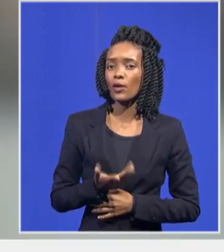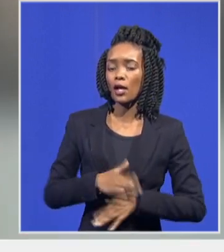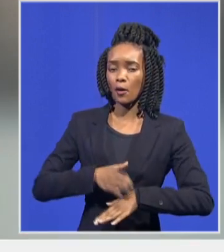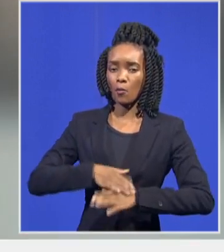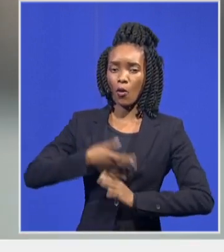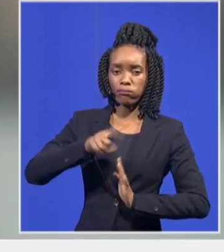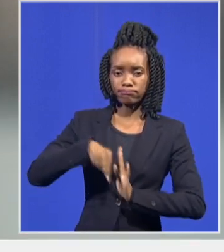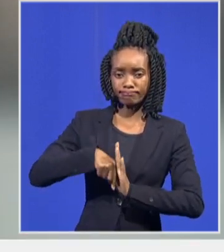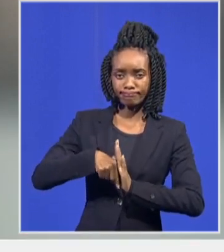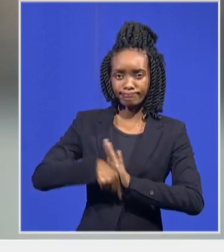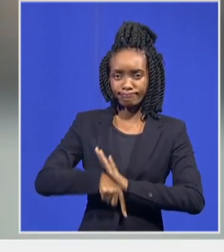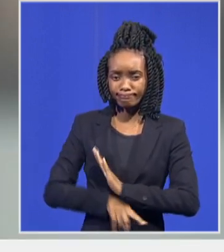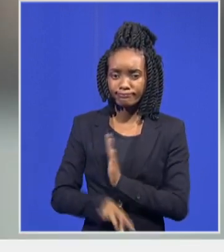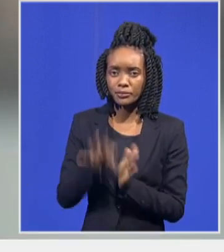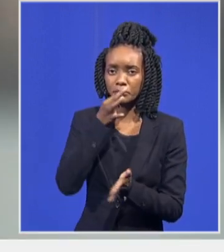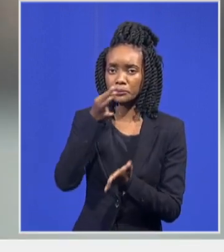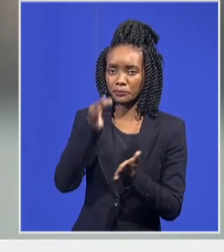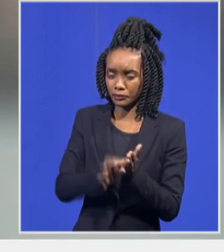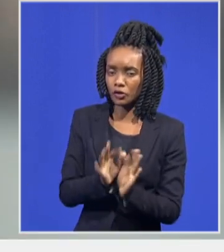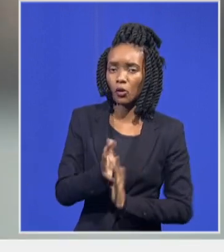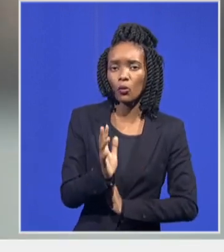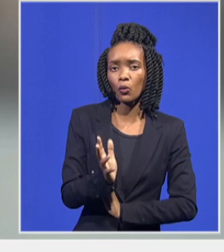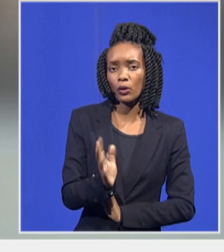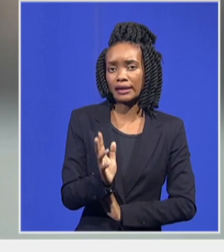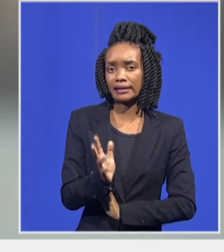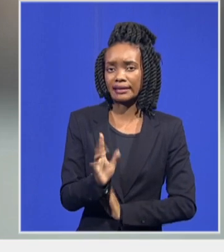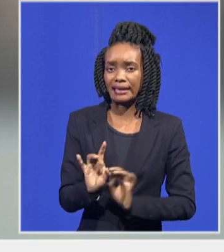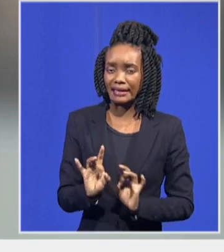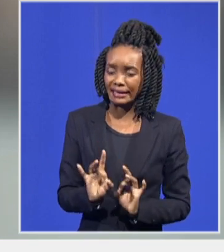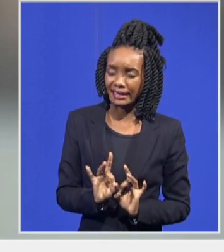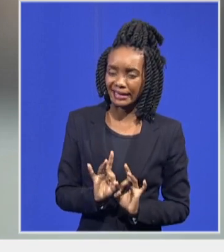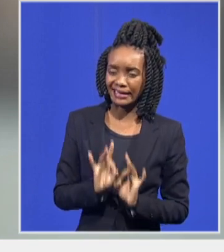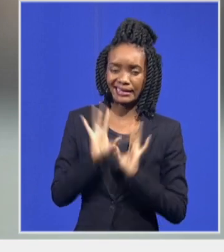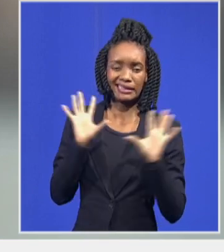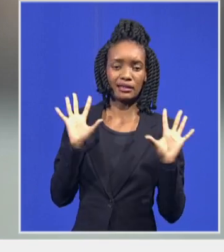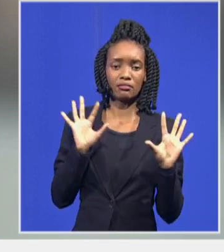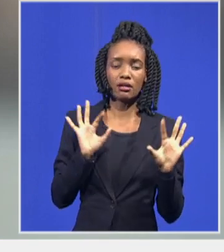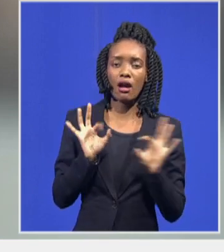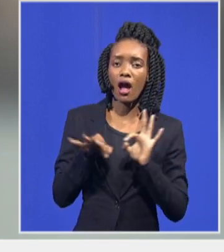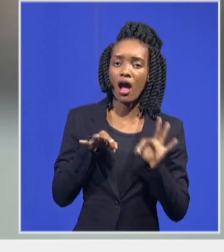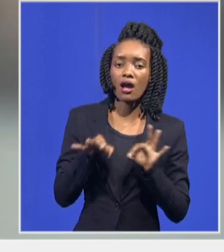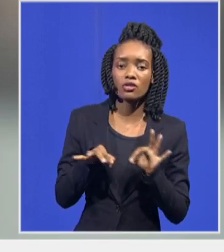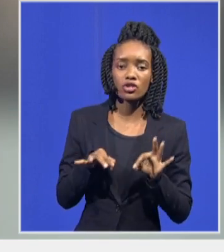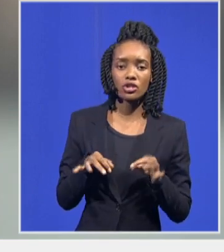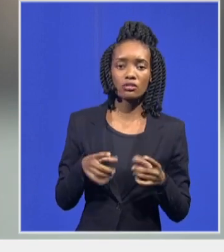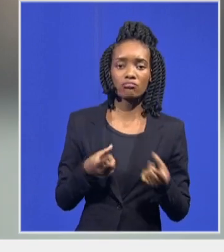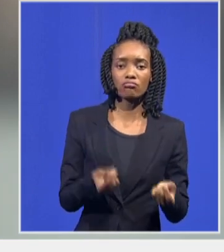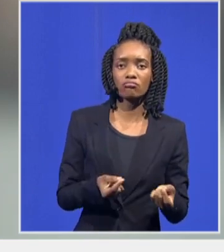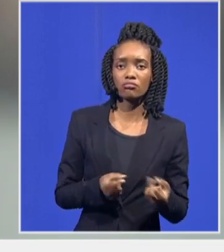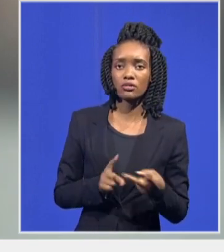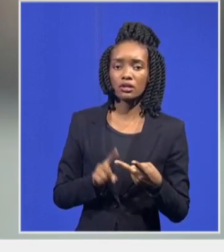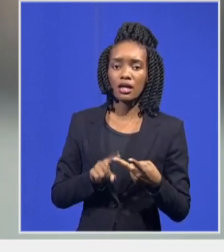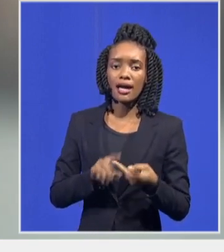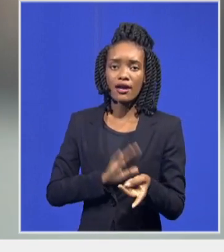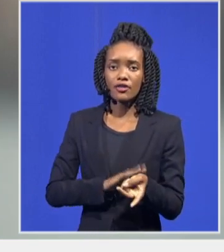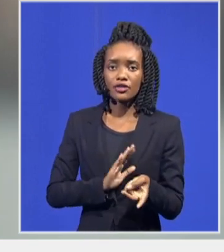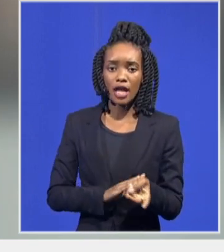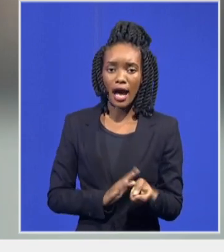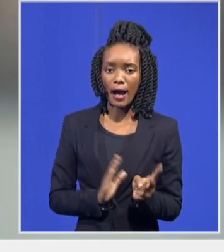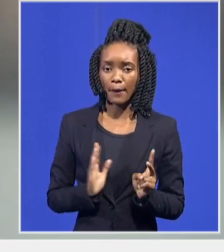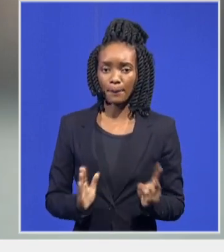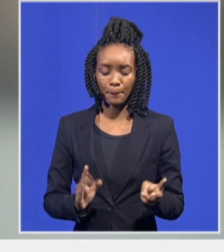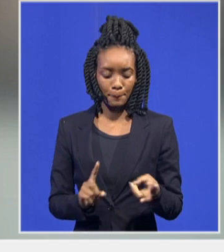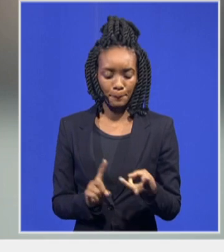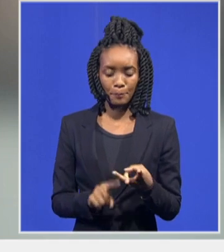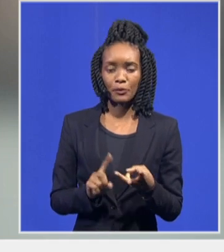of recommendations with, clearly defined actions, timeframes, responsibilities, not just